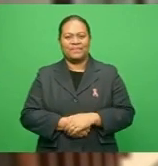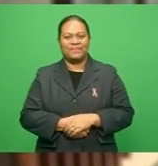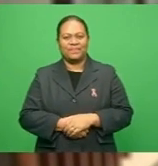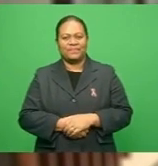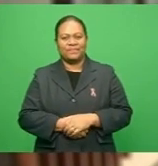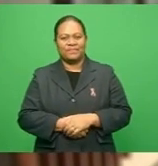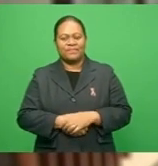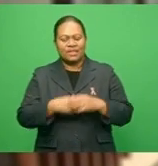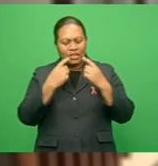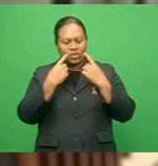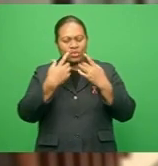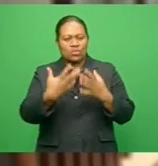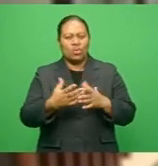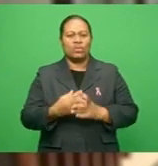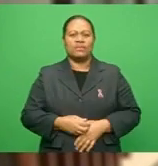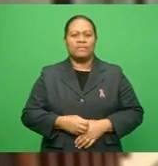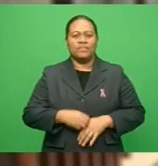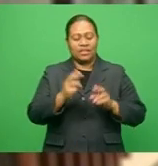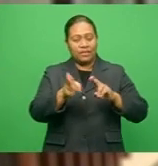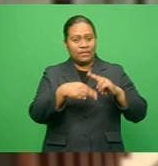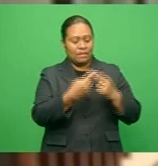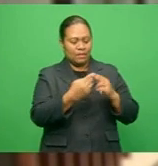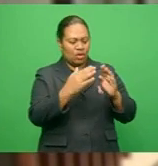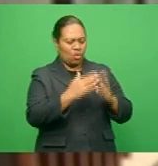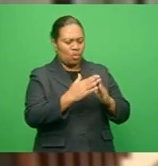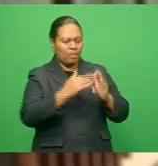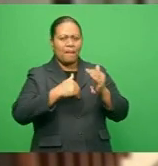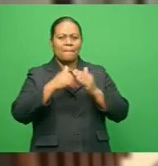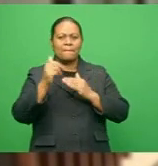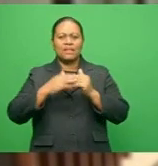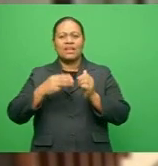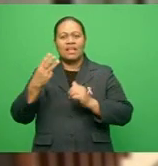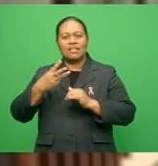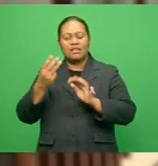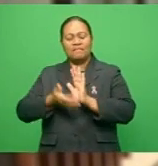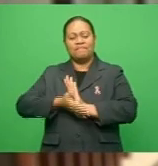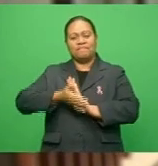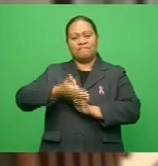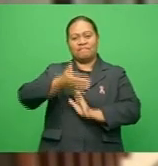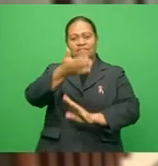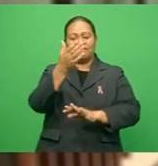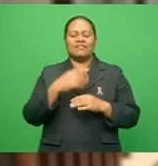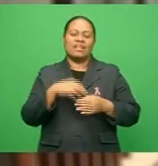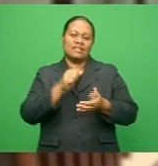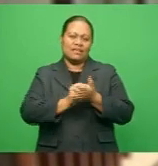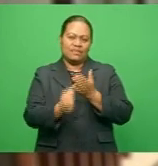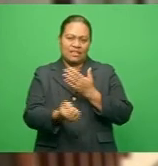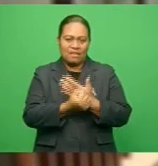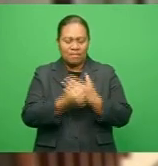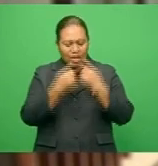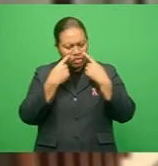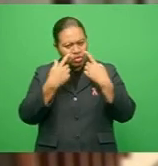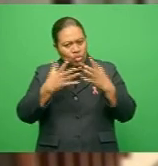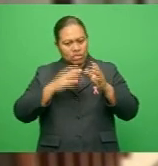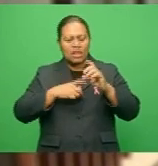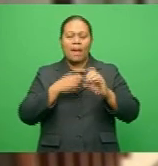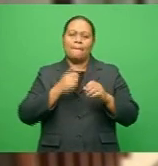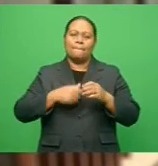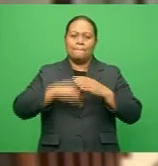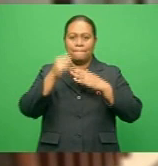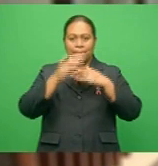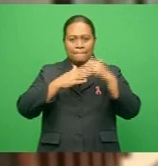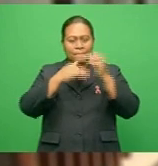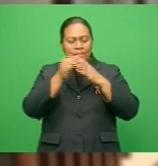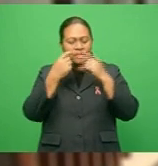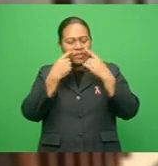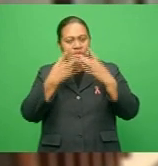data front, US single-family home building surged to a 13-year high in September. The data suggests construction is blazing a trail